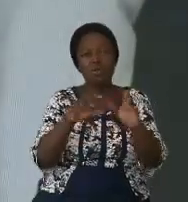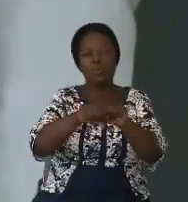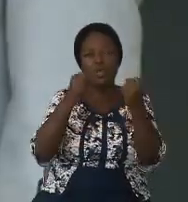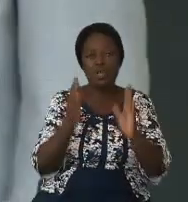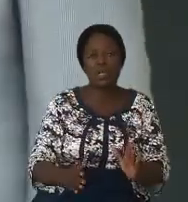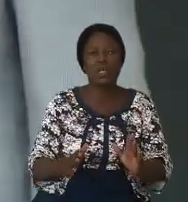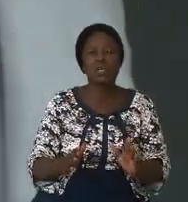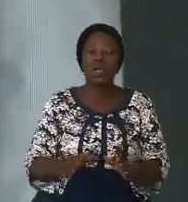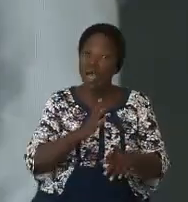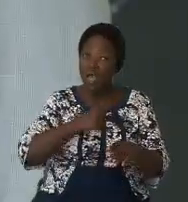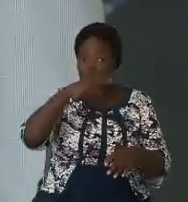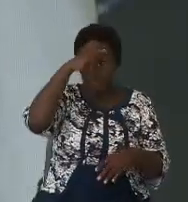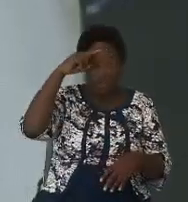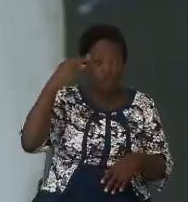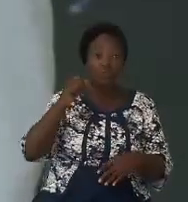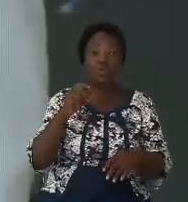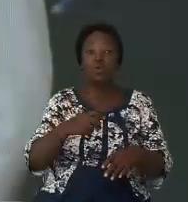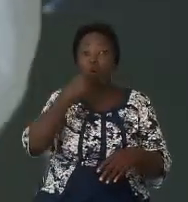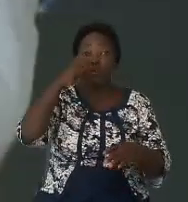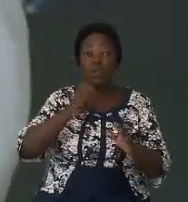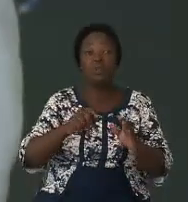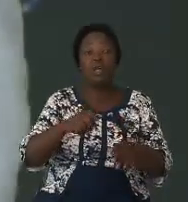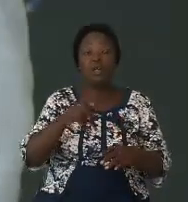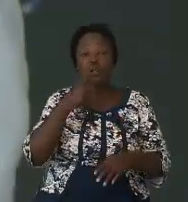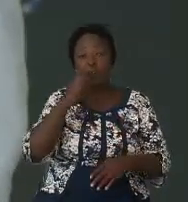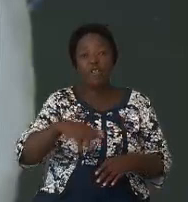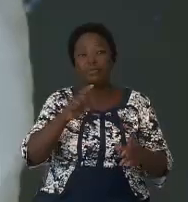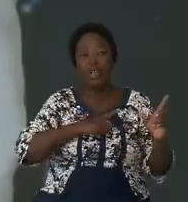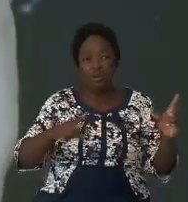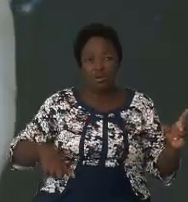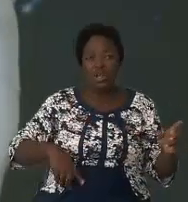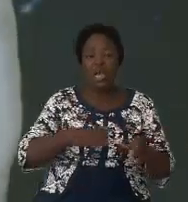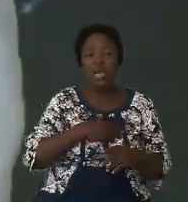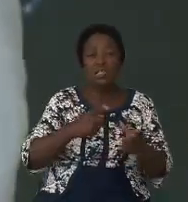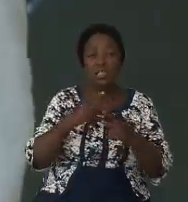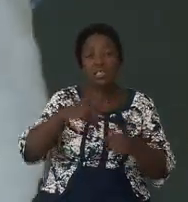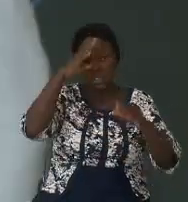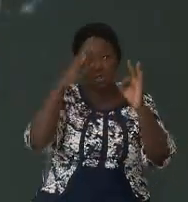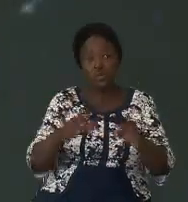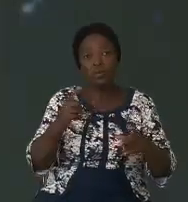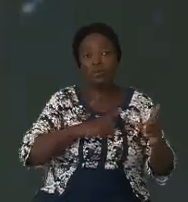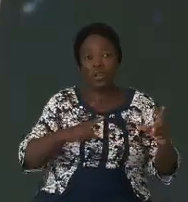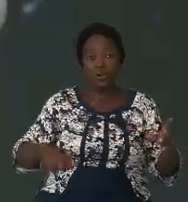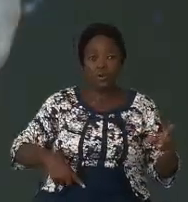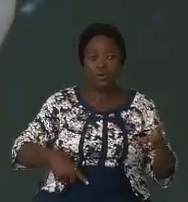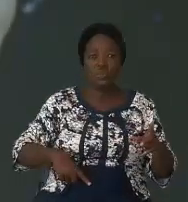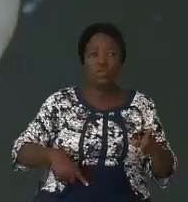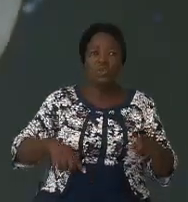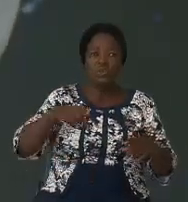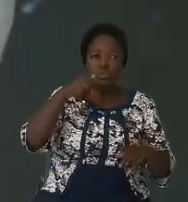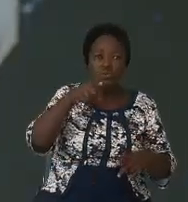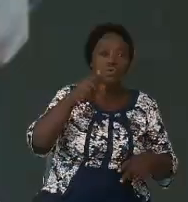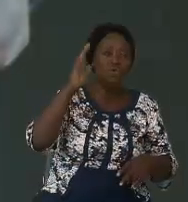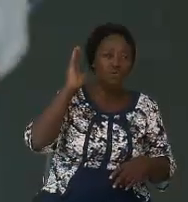sinner, normally you're a lawbreaker, and because of the commandment of God and the